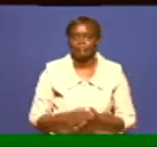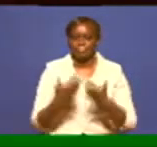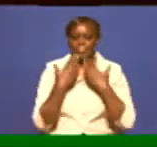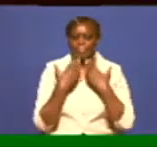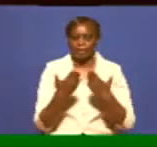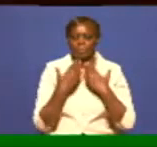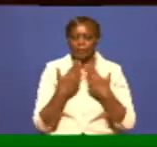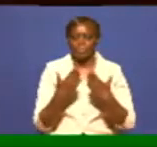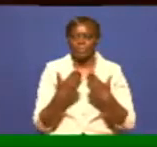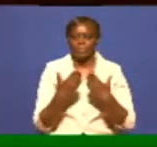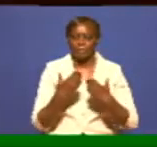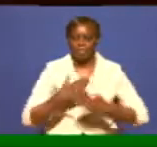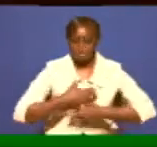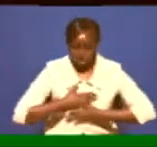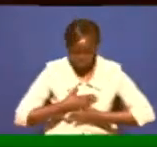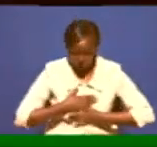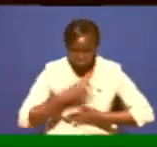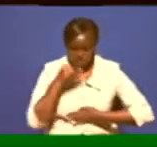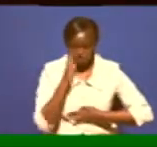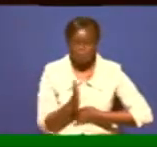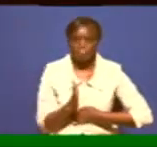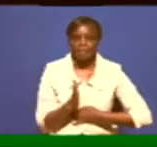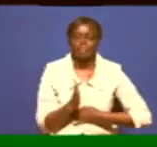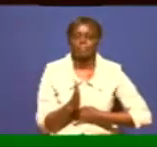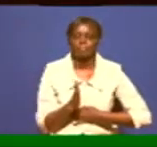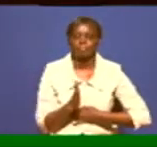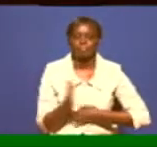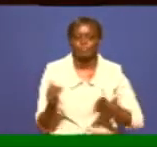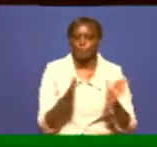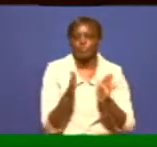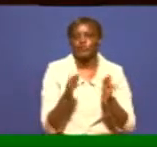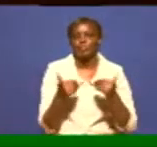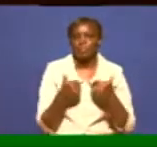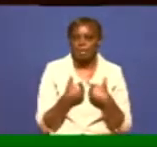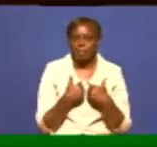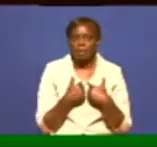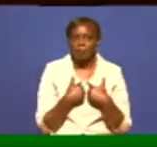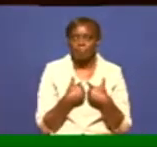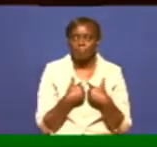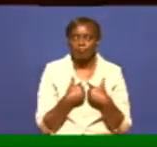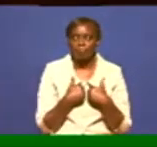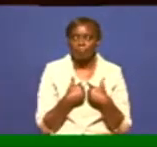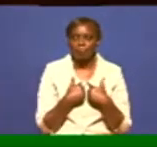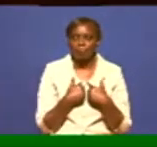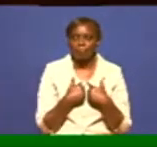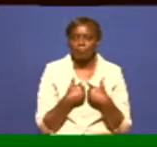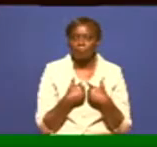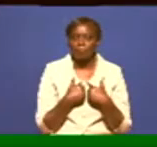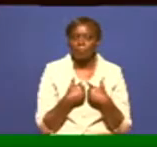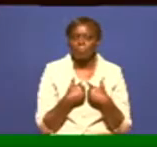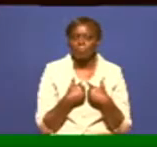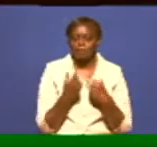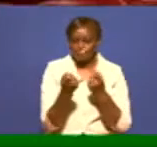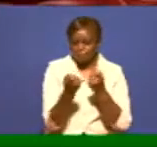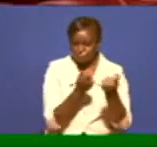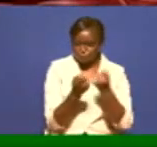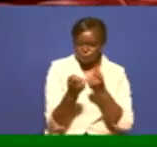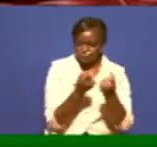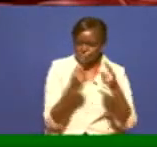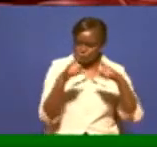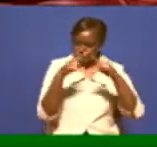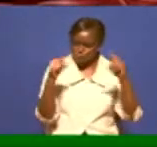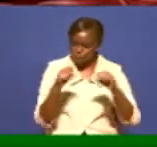Thank you, Mr. Speaker, for giving me this opportunity to say a few words on this